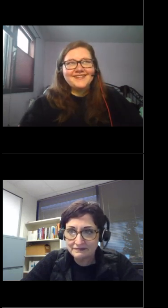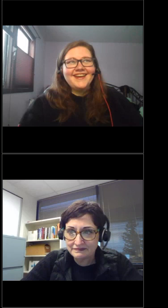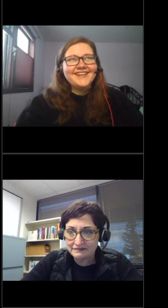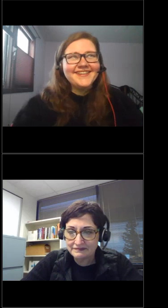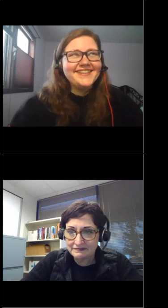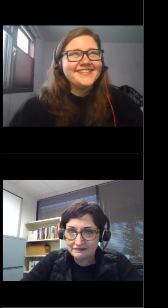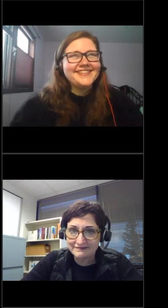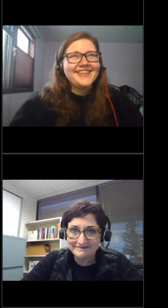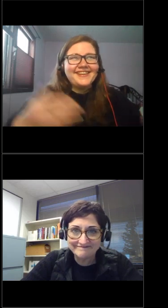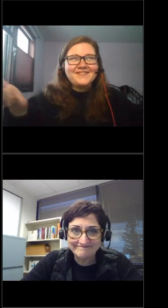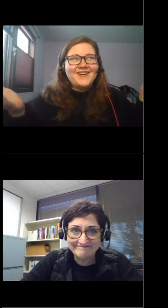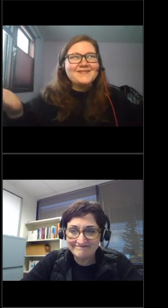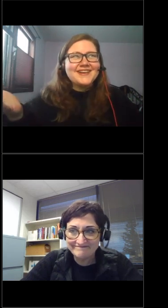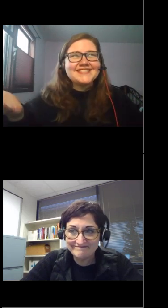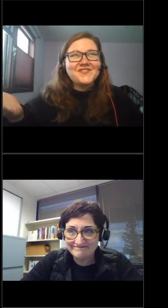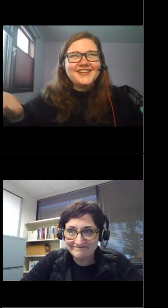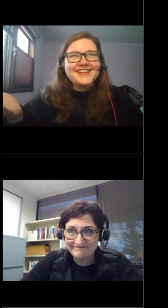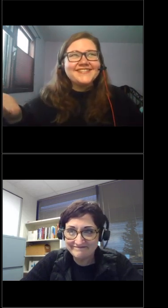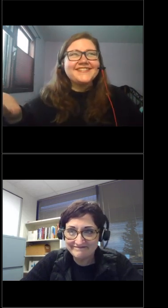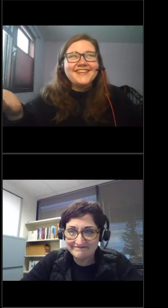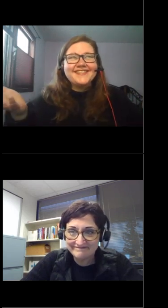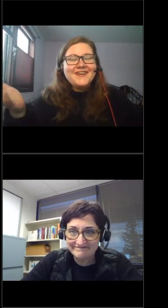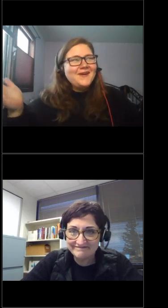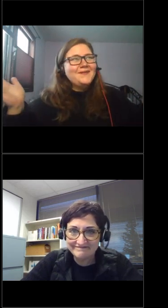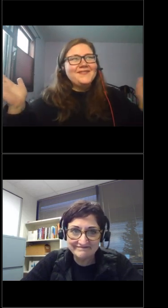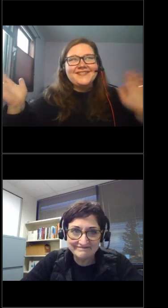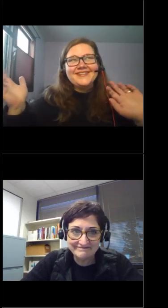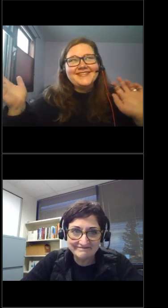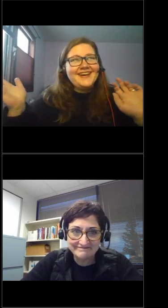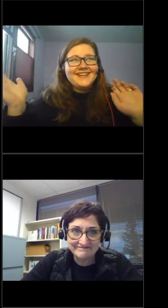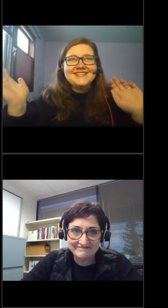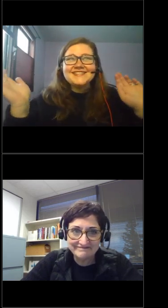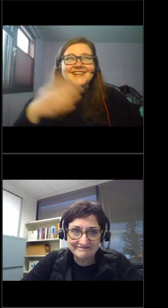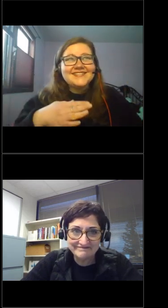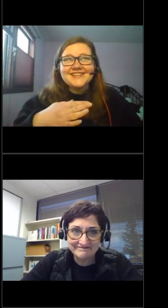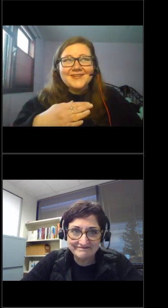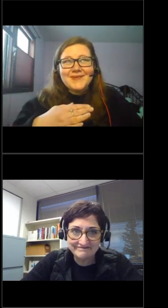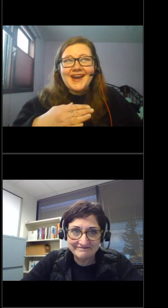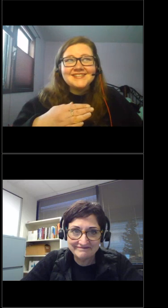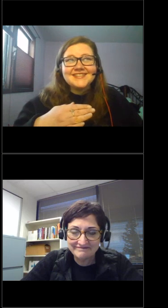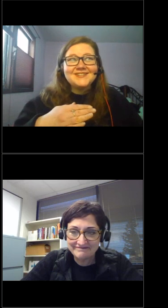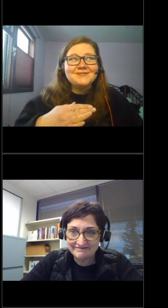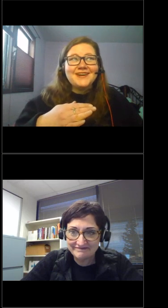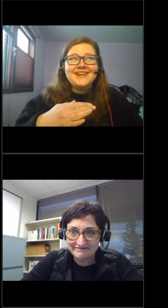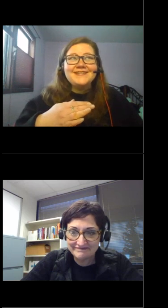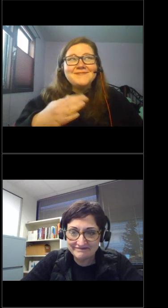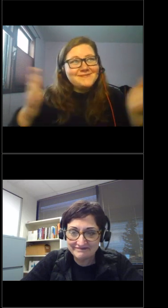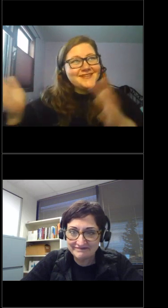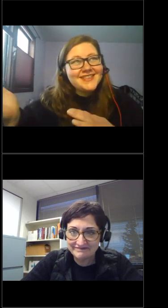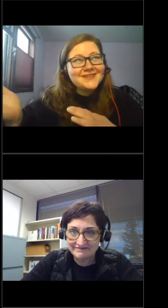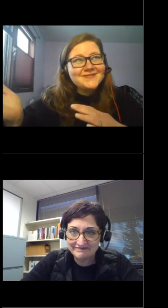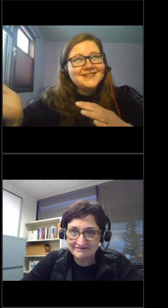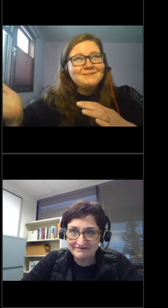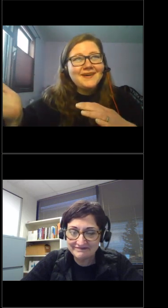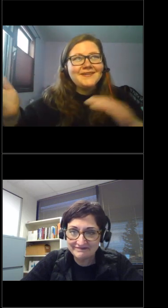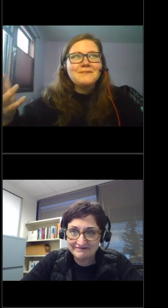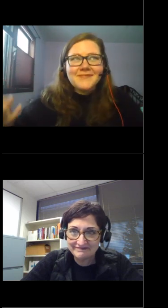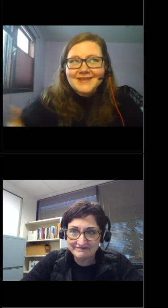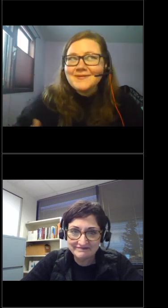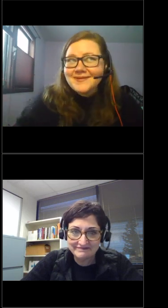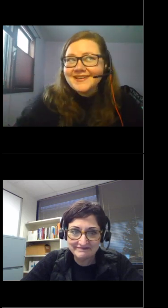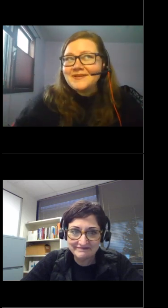modern. Like, what works for you? Like, not necessarily go back to the old way. Maybe the new way is